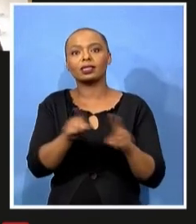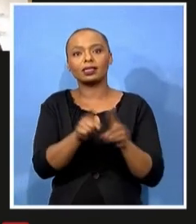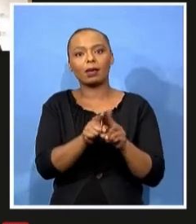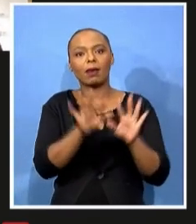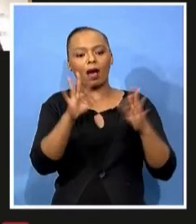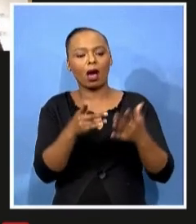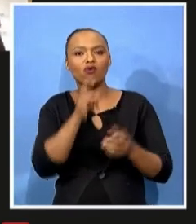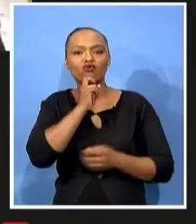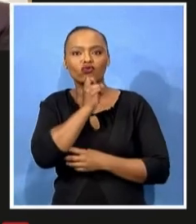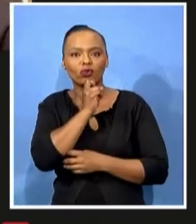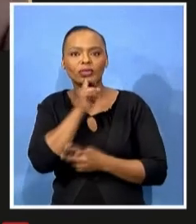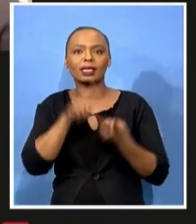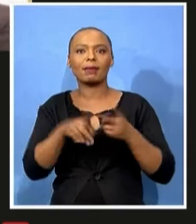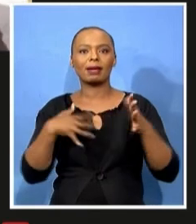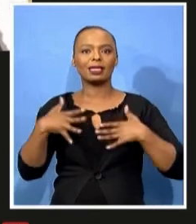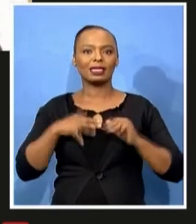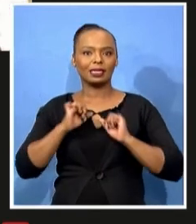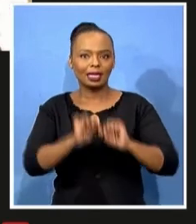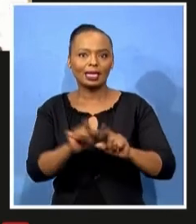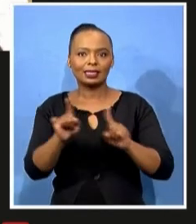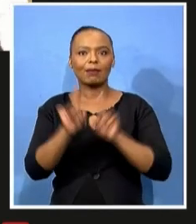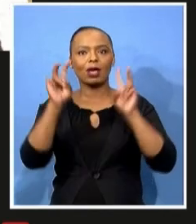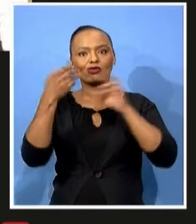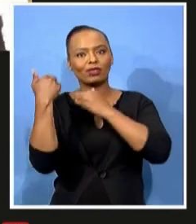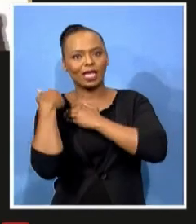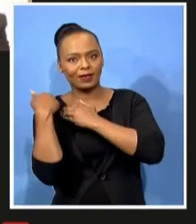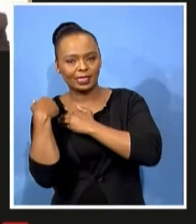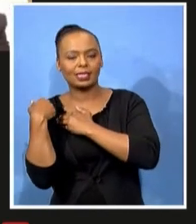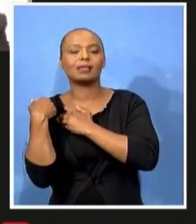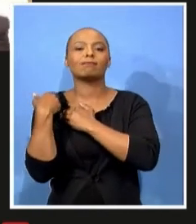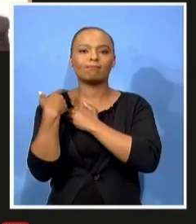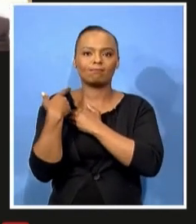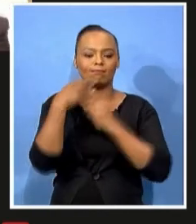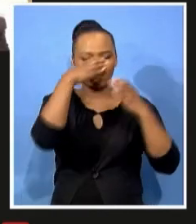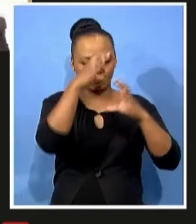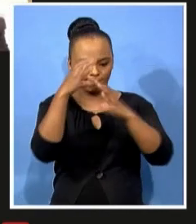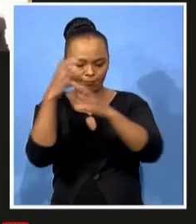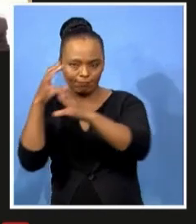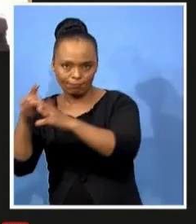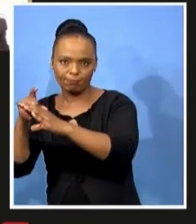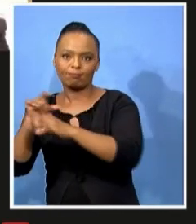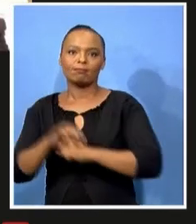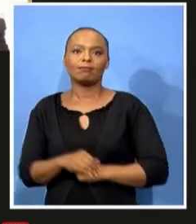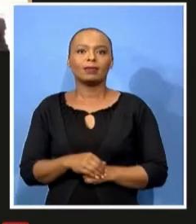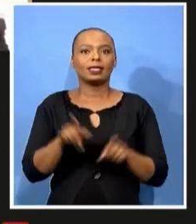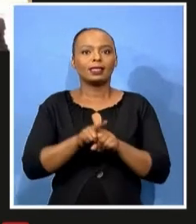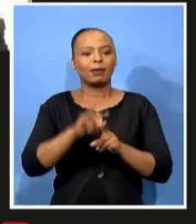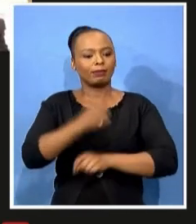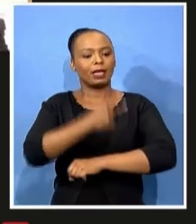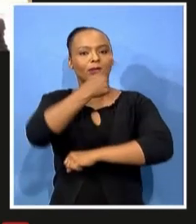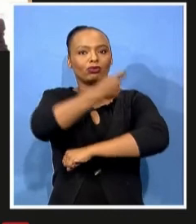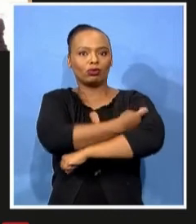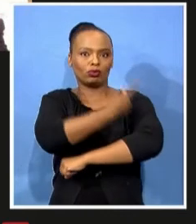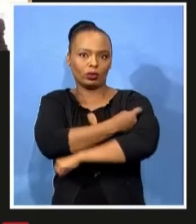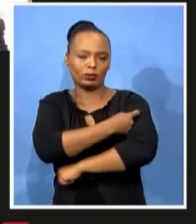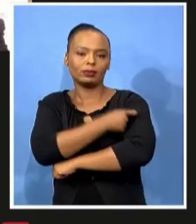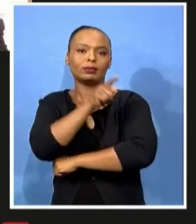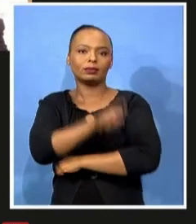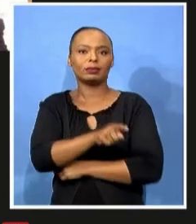safety, and following up on second dose. Then a link to that, other issues which really depend on a